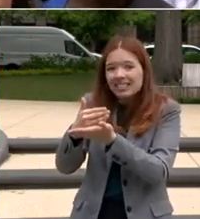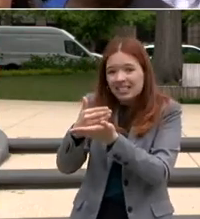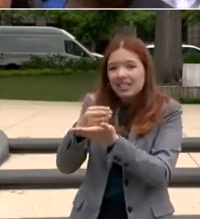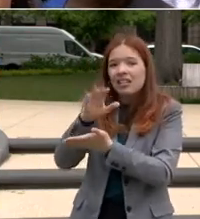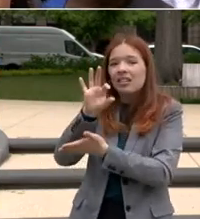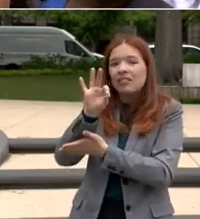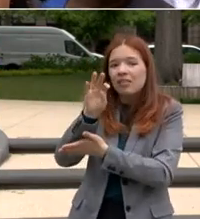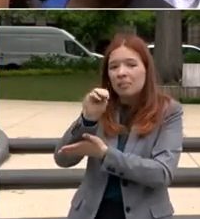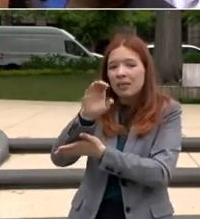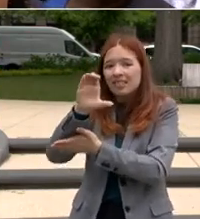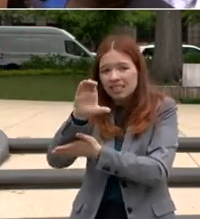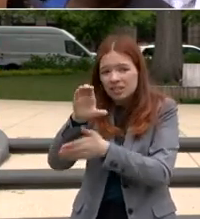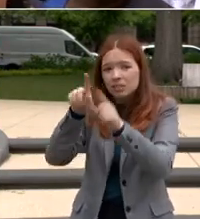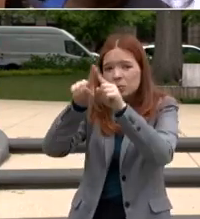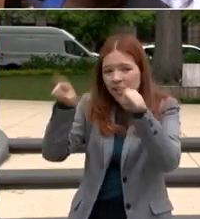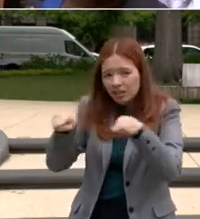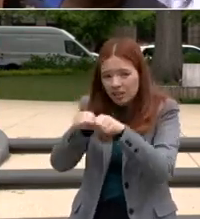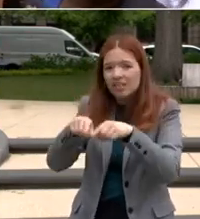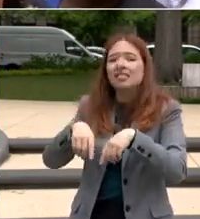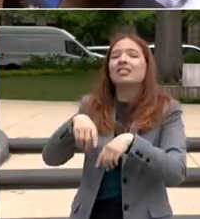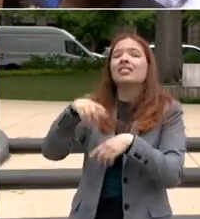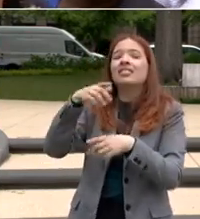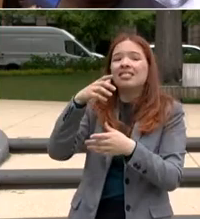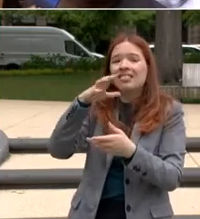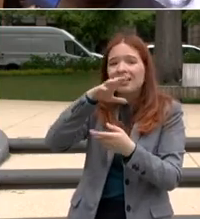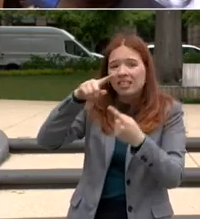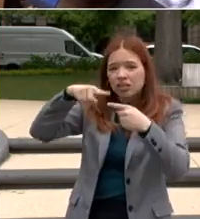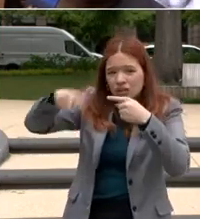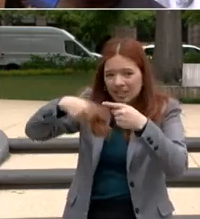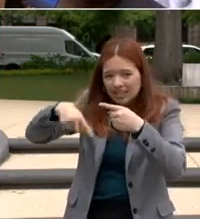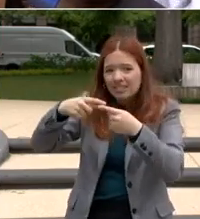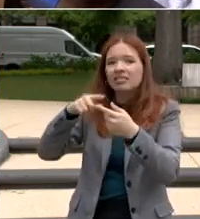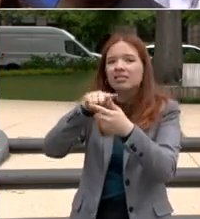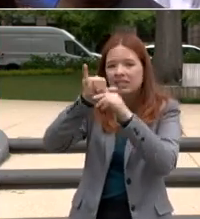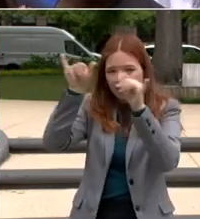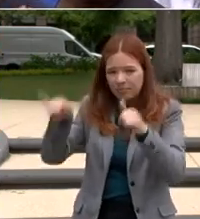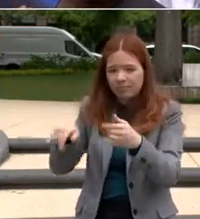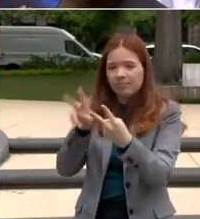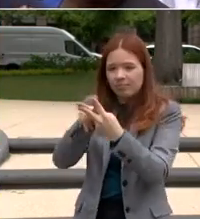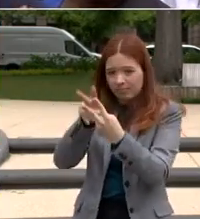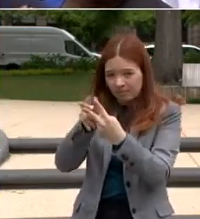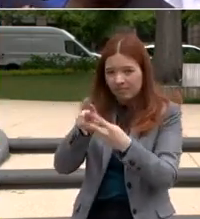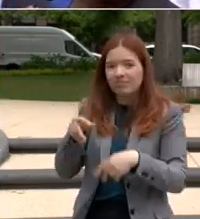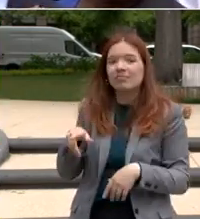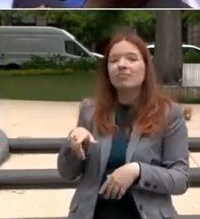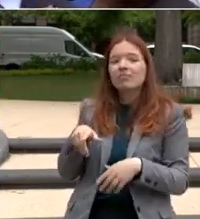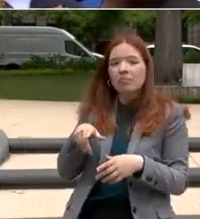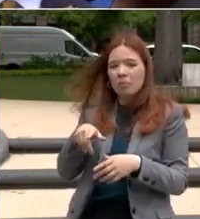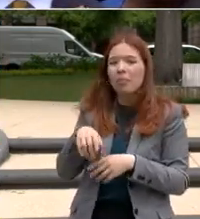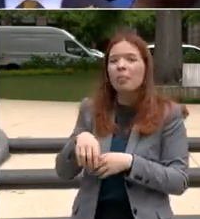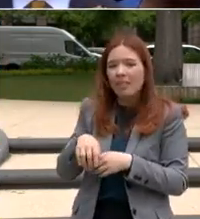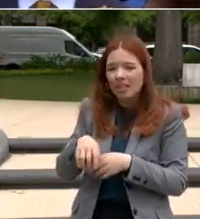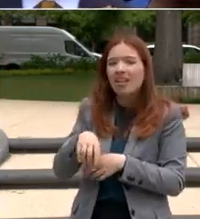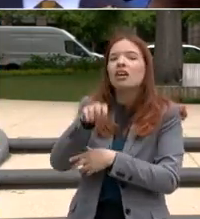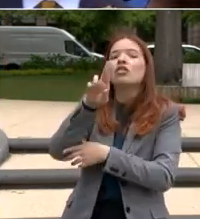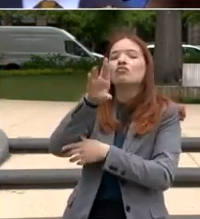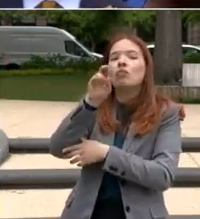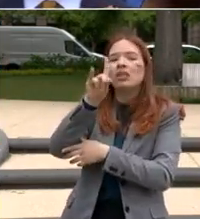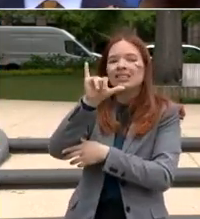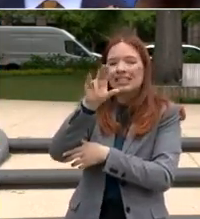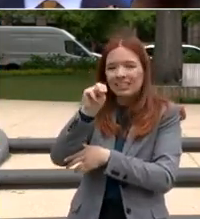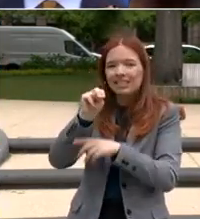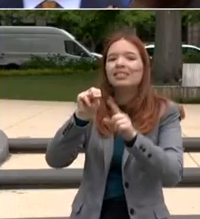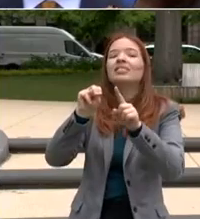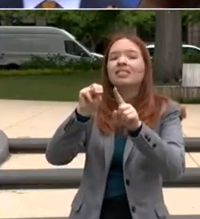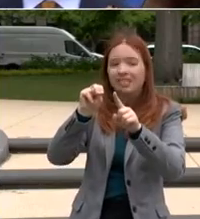noted to be the second highest ridership in the circulator system, as well as the Roslyn to DuPont line. Well, if the council thinks that